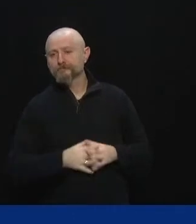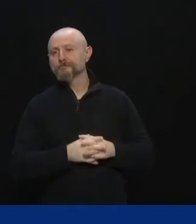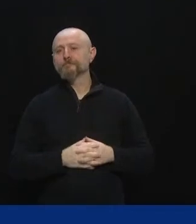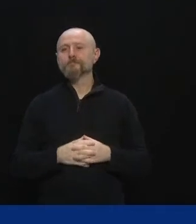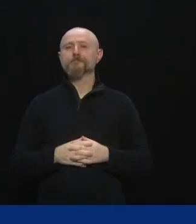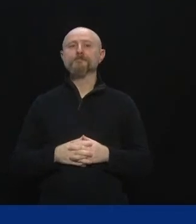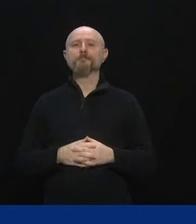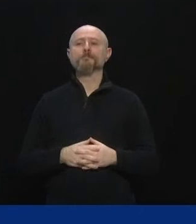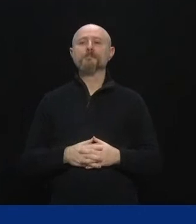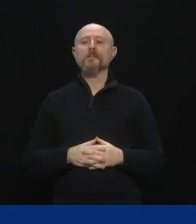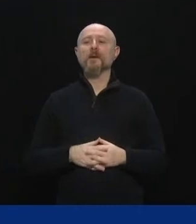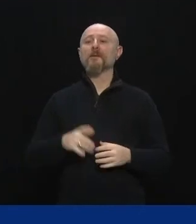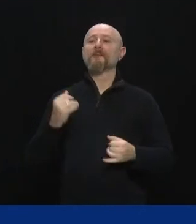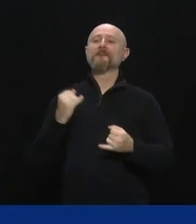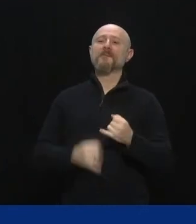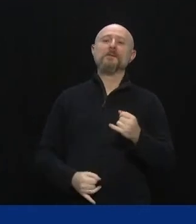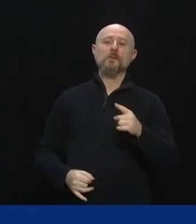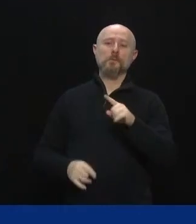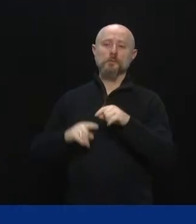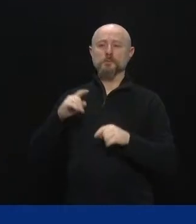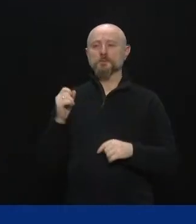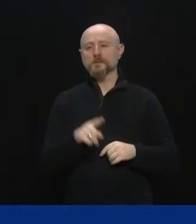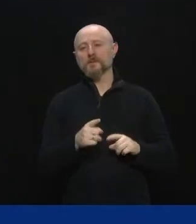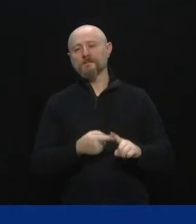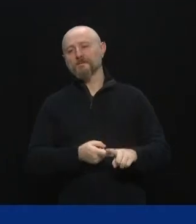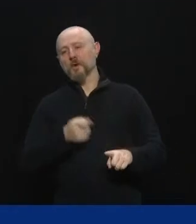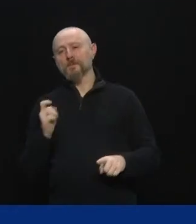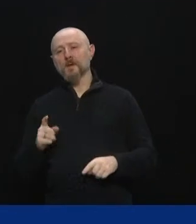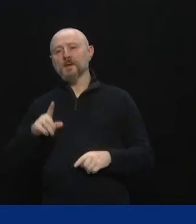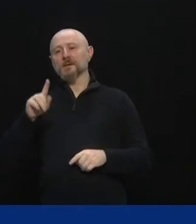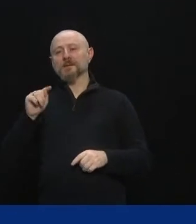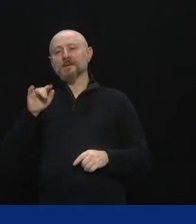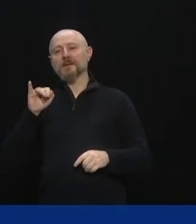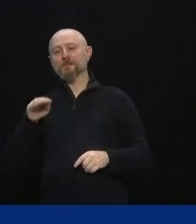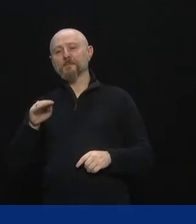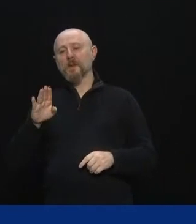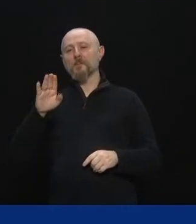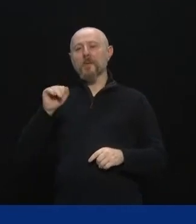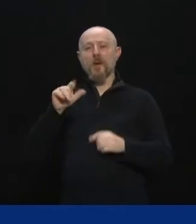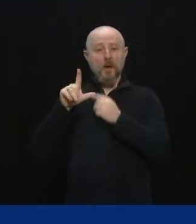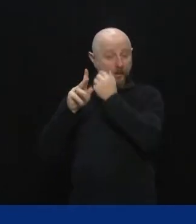Thank you, Governor. Your final question this afternoon comes from Tim Balk of the Daily News.